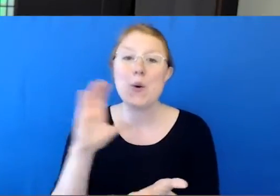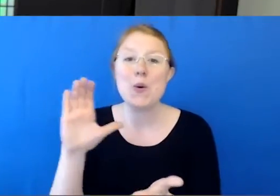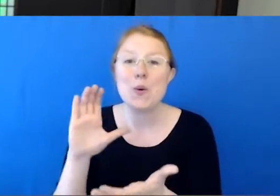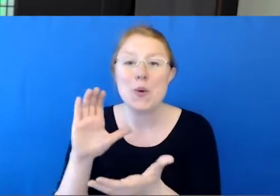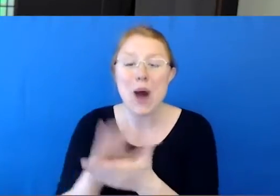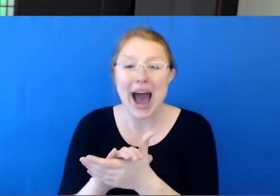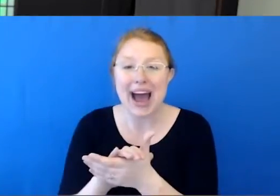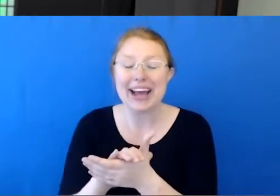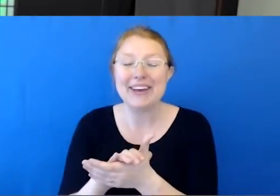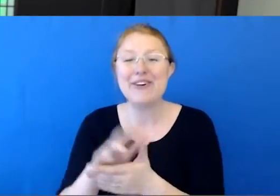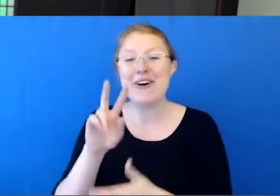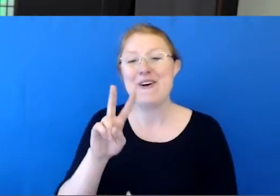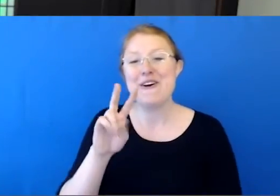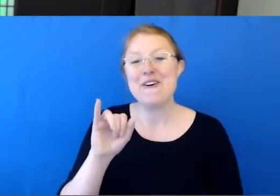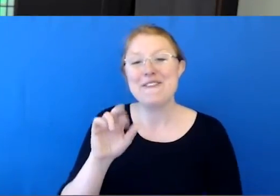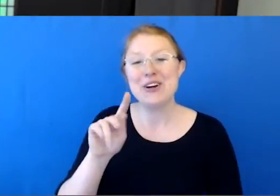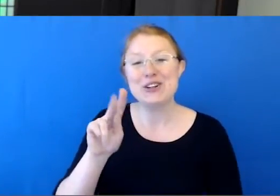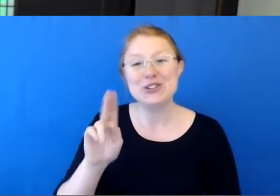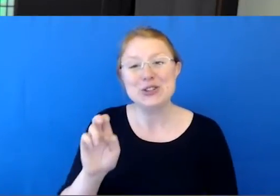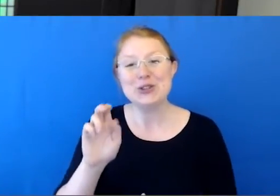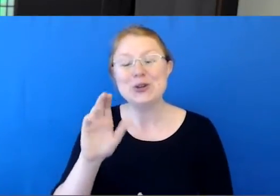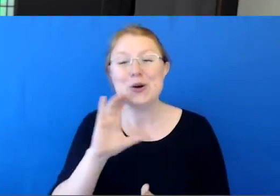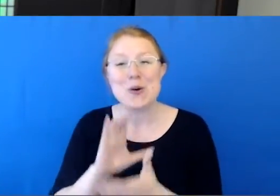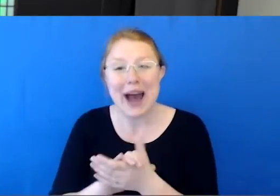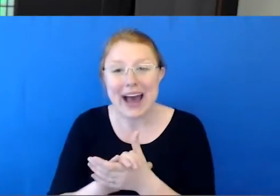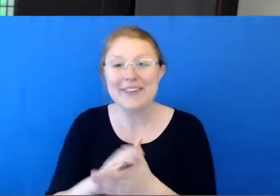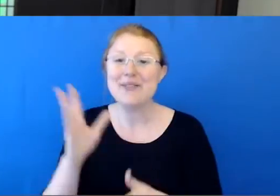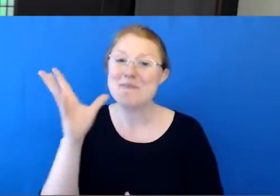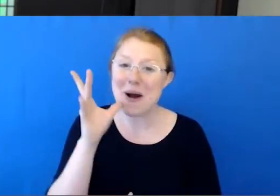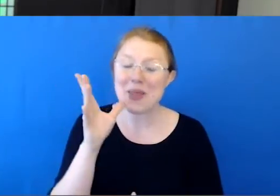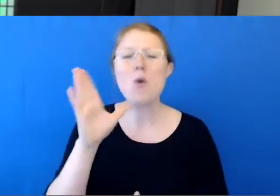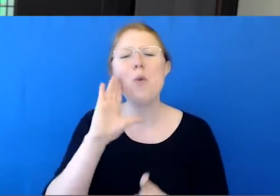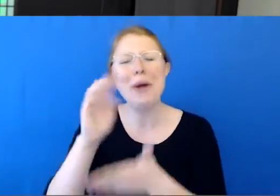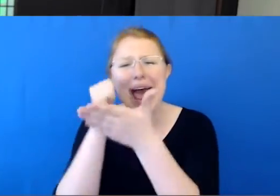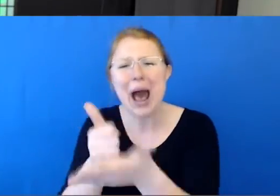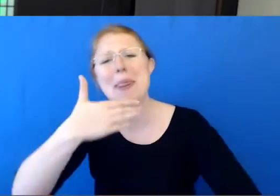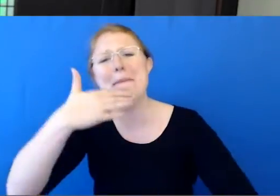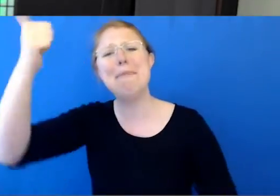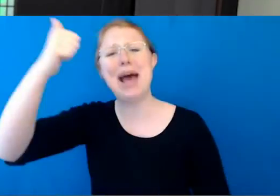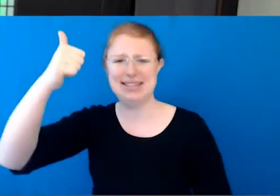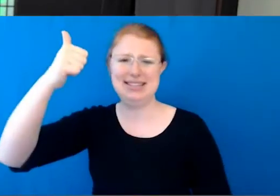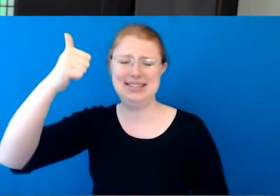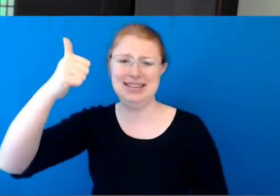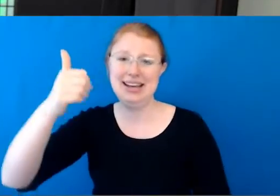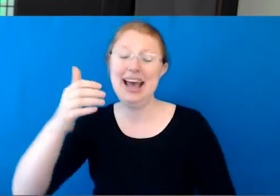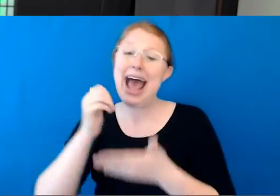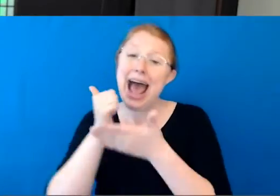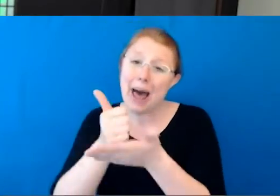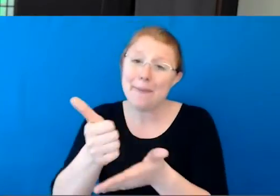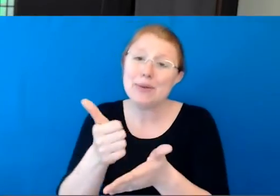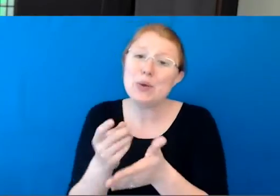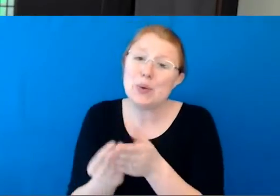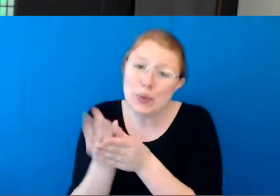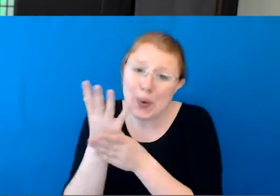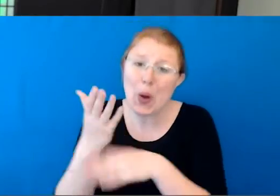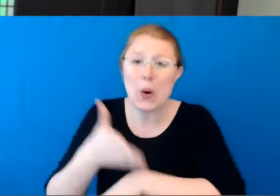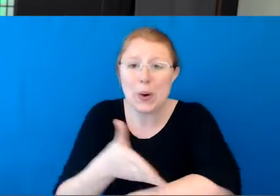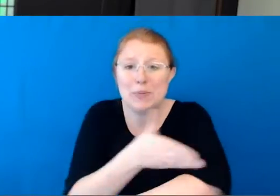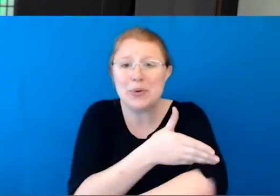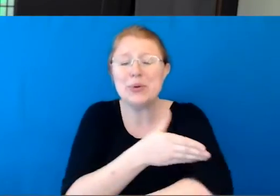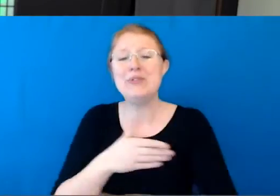riding. You know, she's like, no, maybe that's not the smartest thing to do right now in the middle of a global pandemic. But